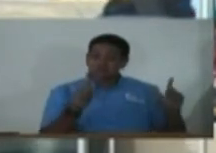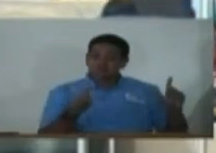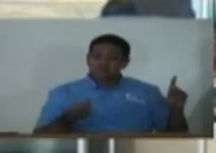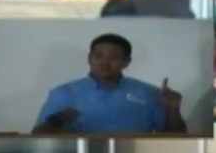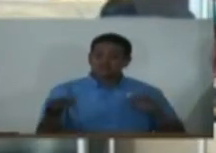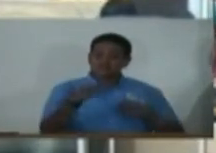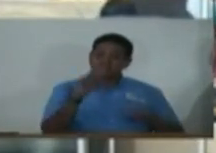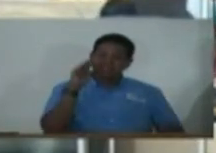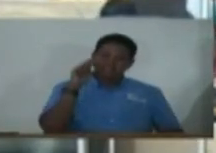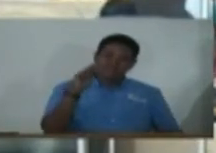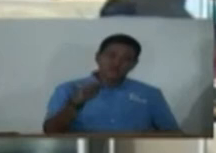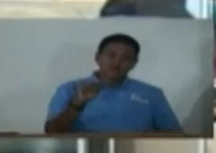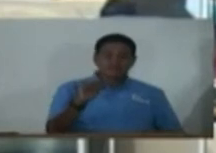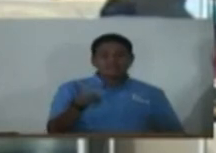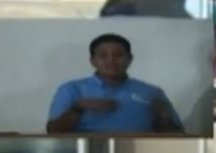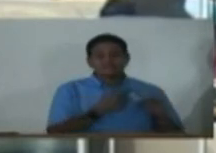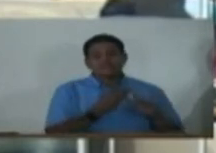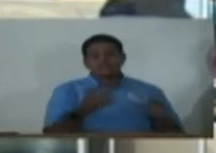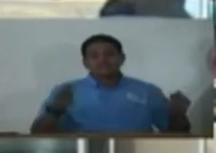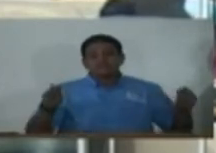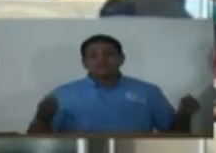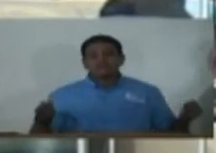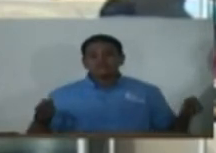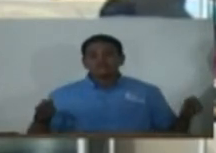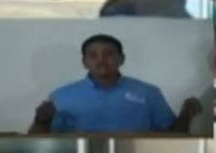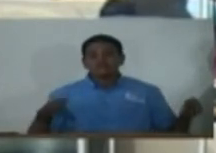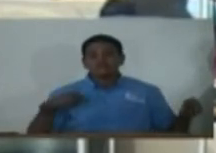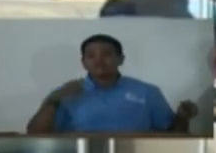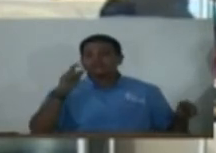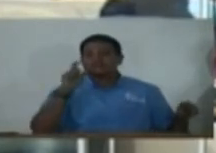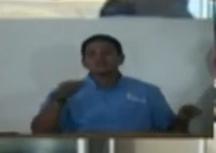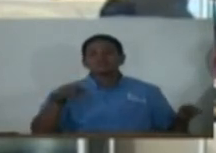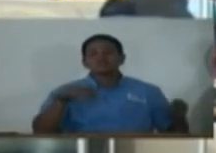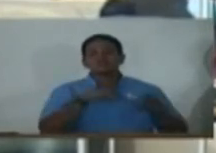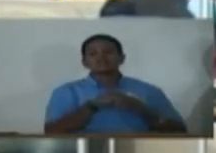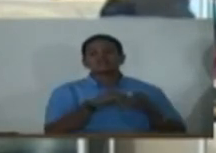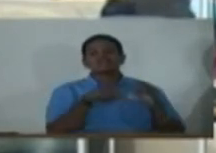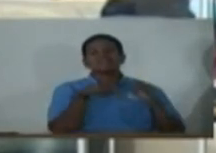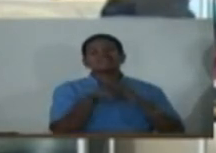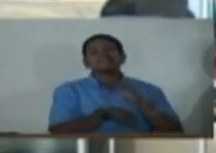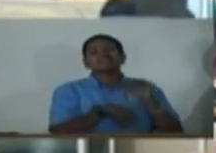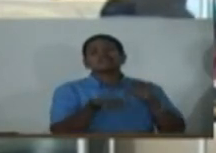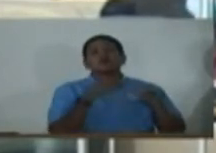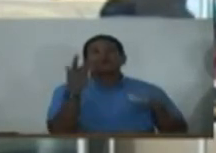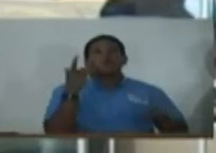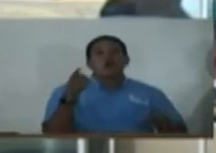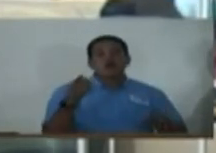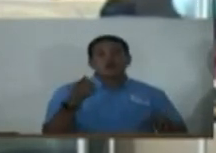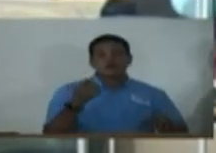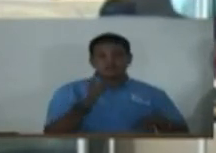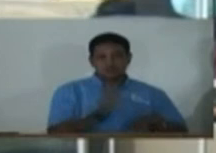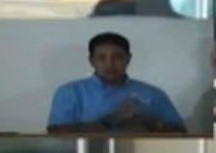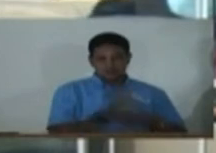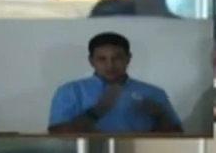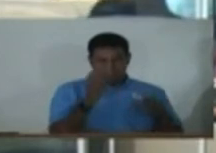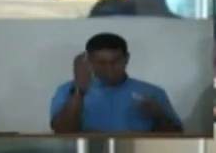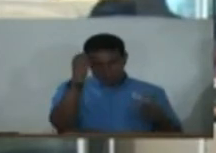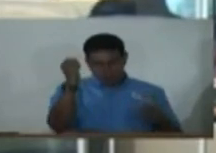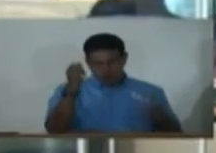viewing and these kinds of things. And we don't need to go into the other